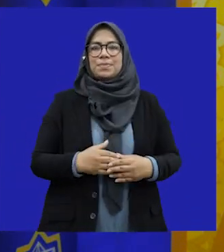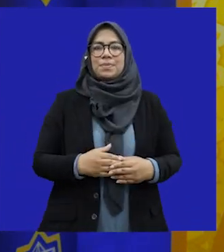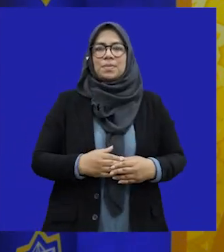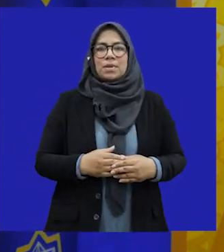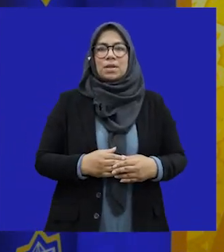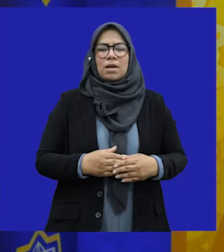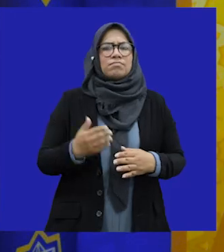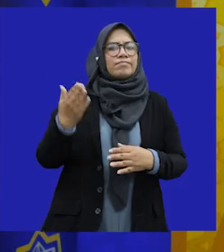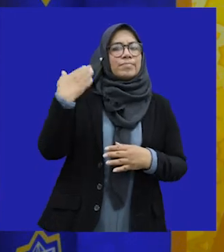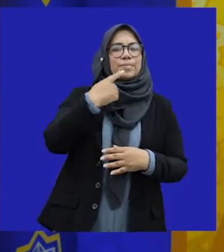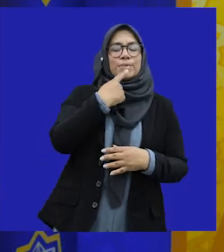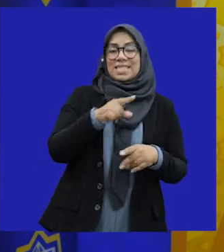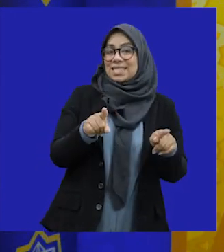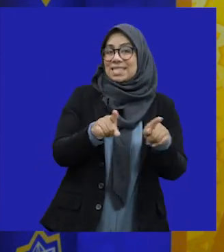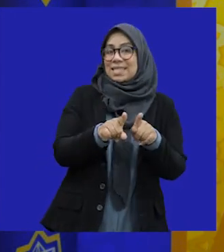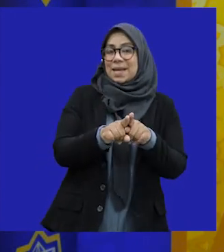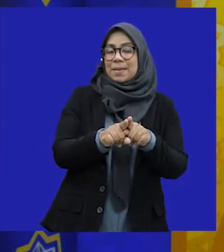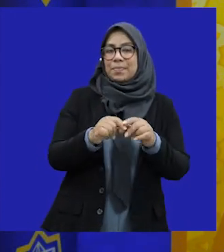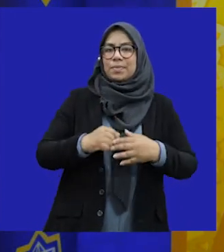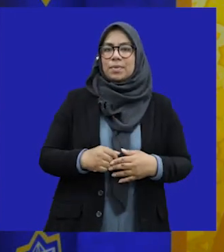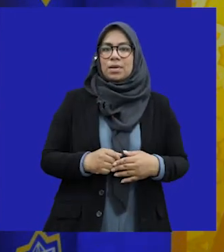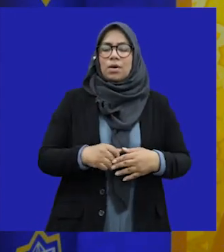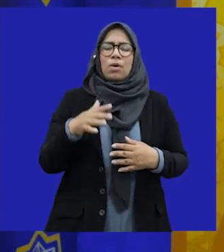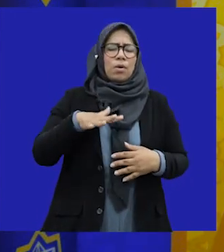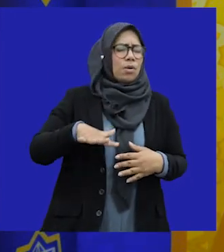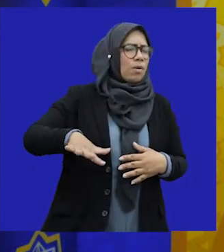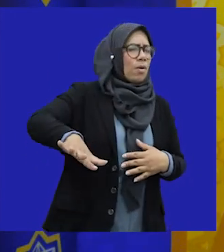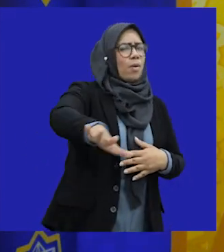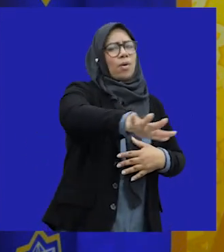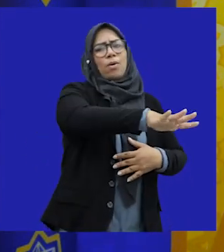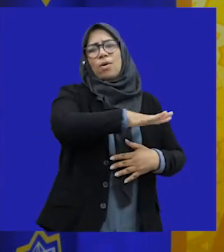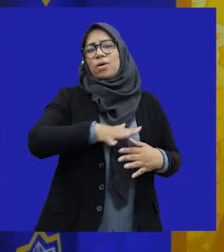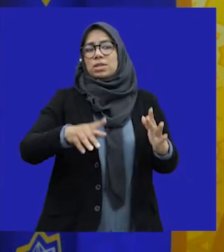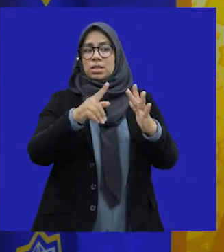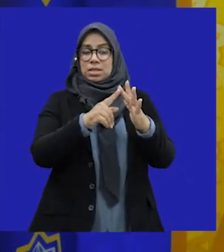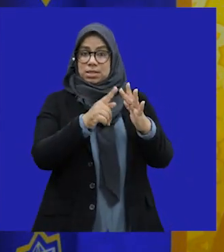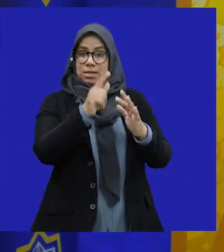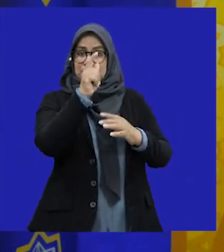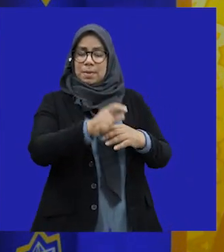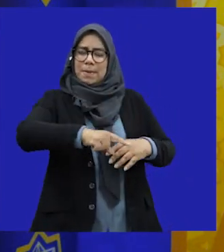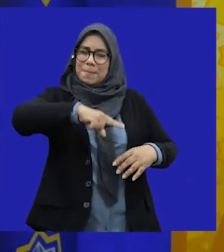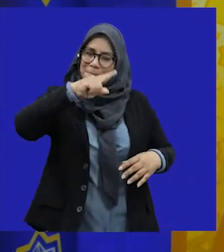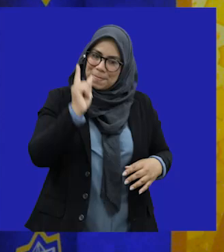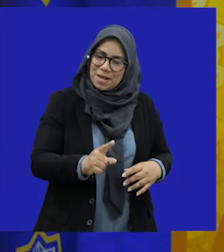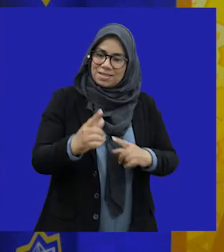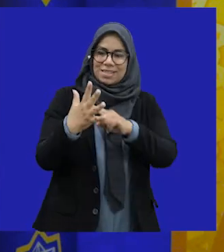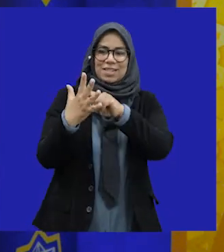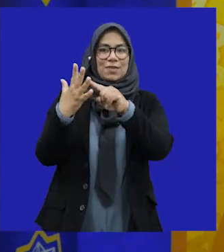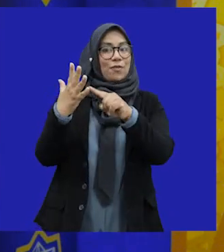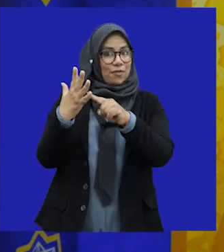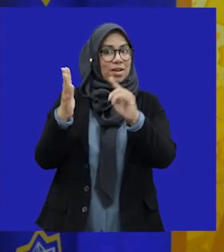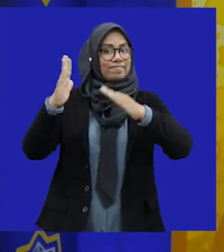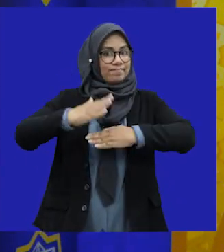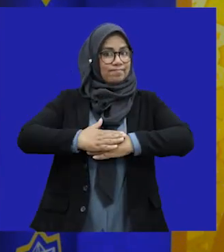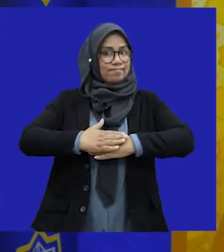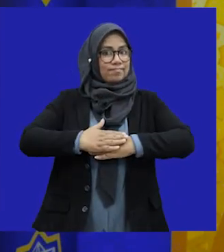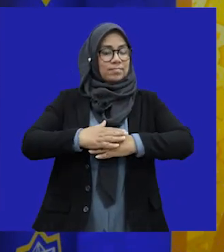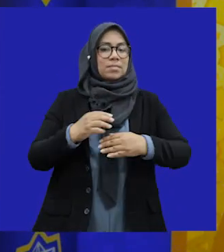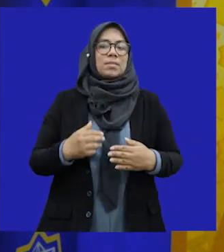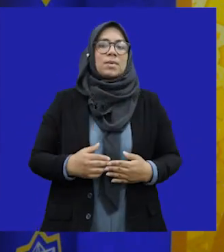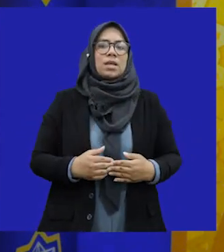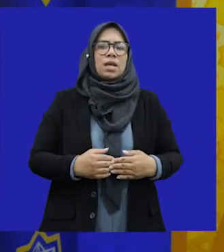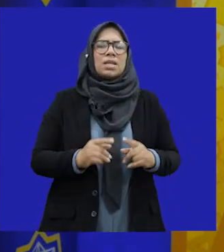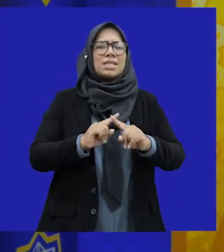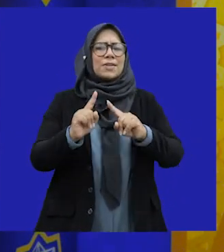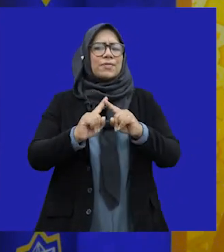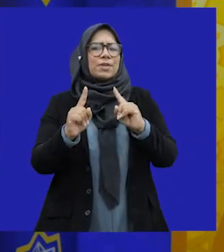As mentioned earlier, every Muslim must pray these prayers. Now,